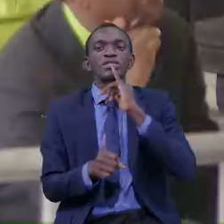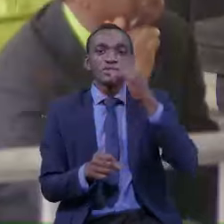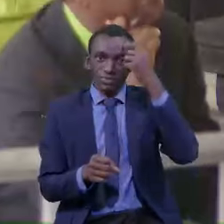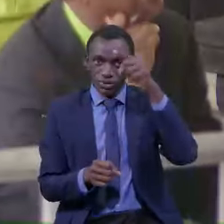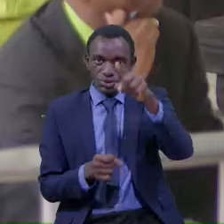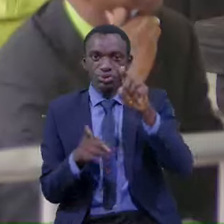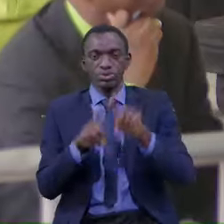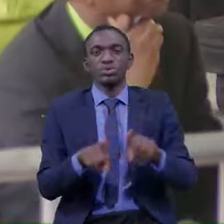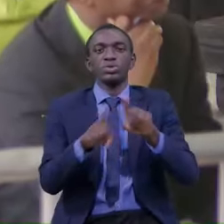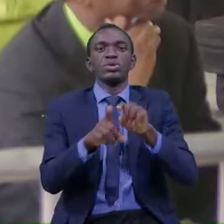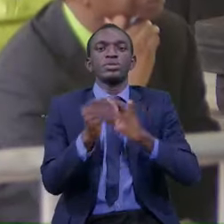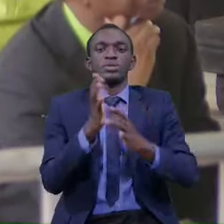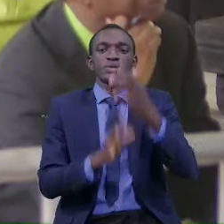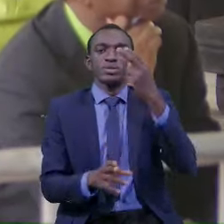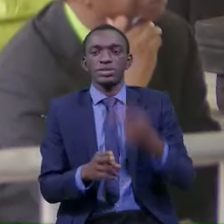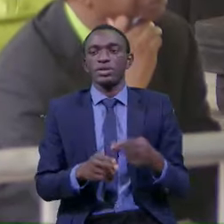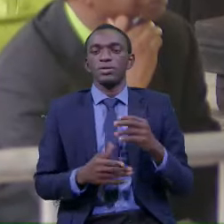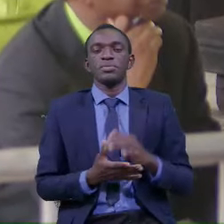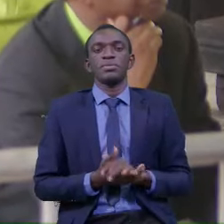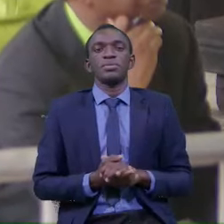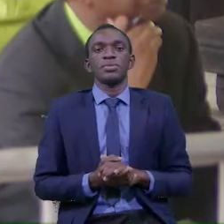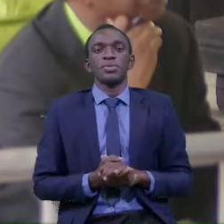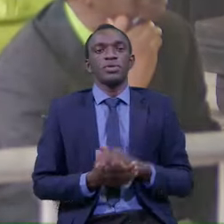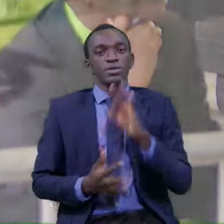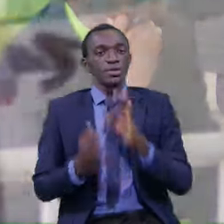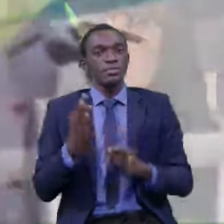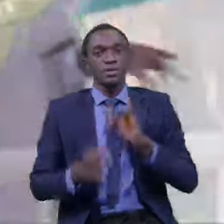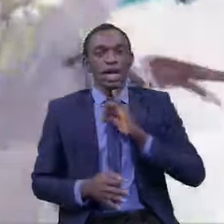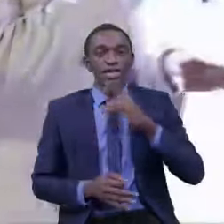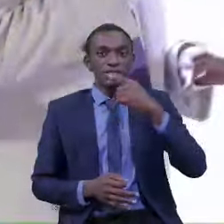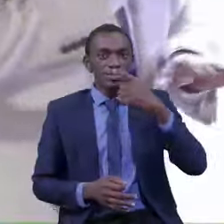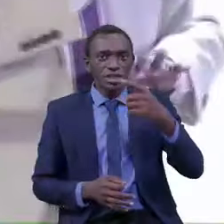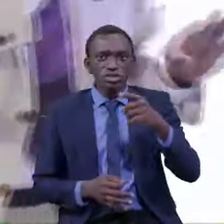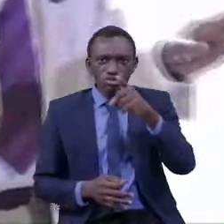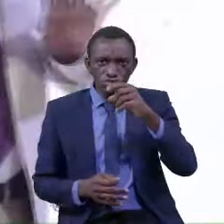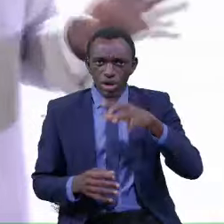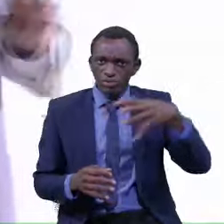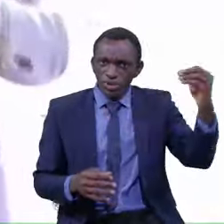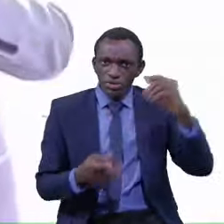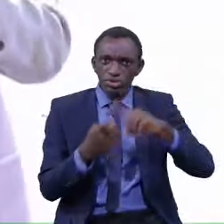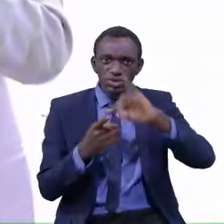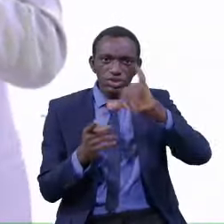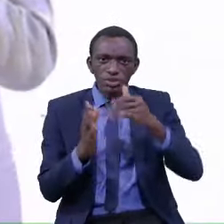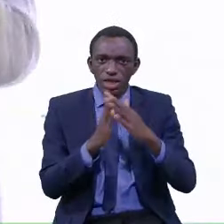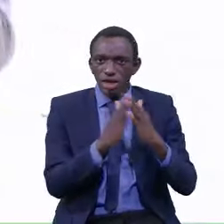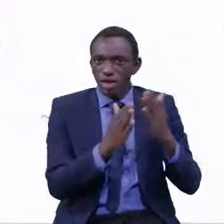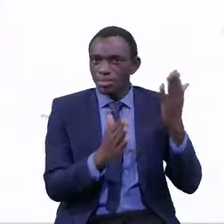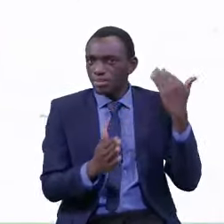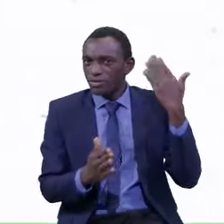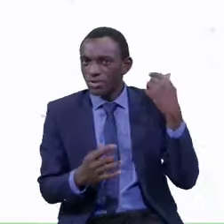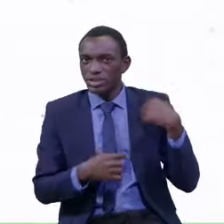you. If I say, if you've been to Jerusalem before, since you were